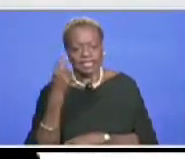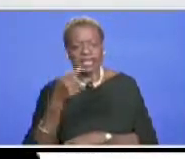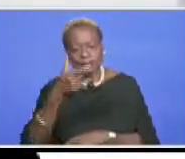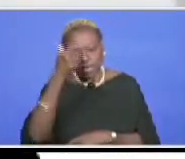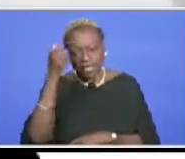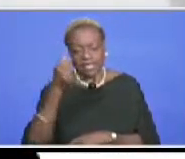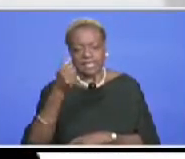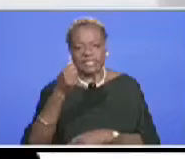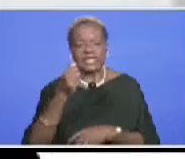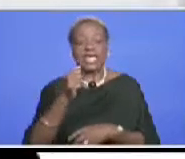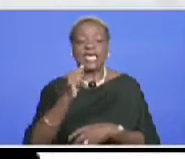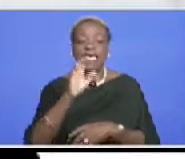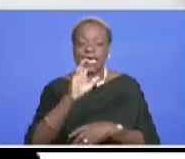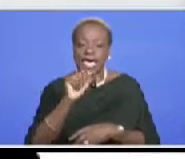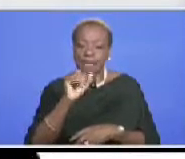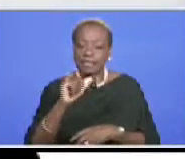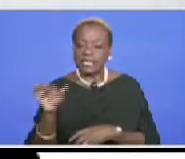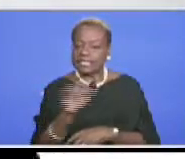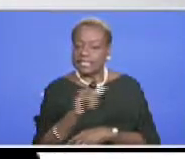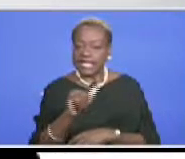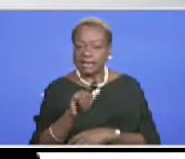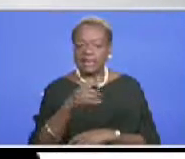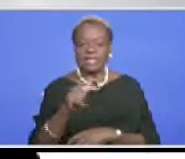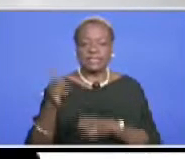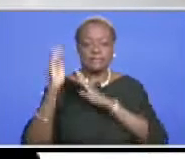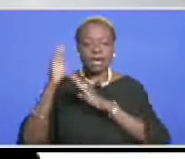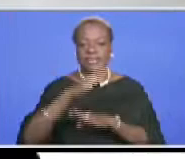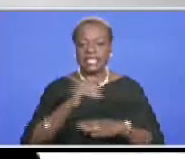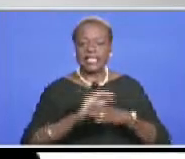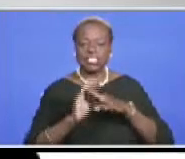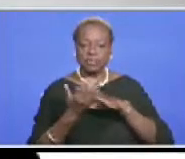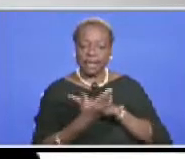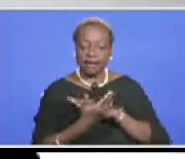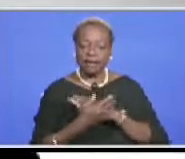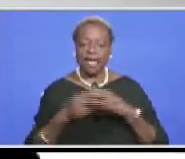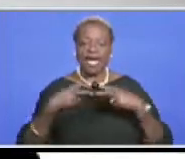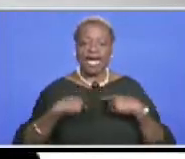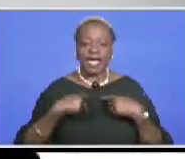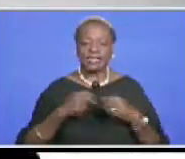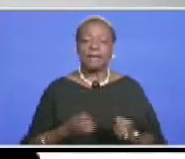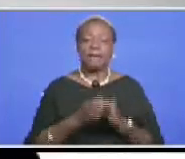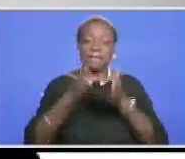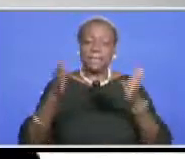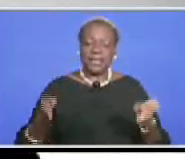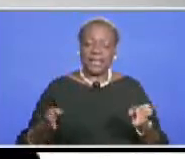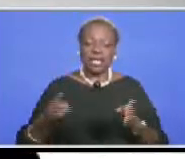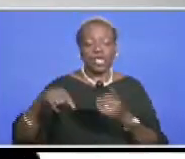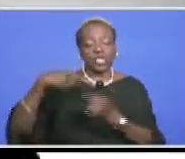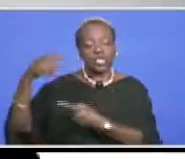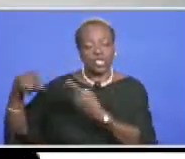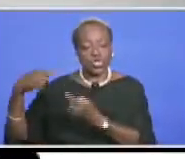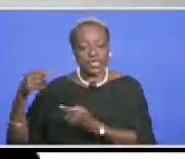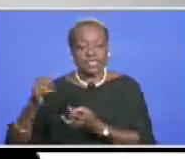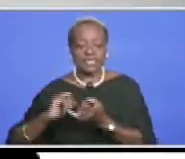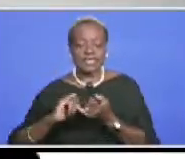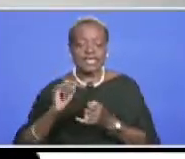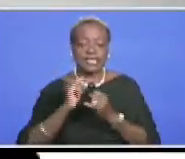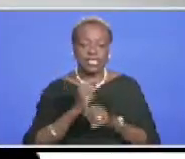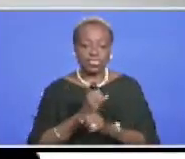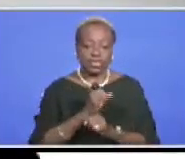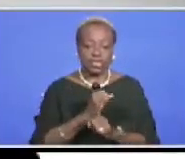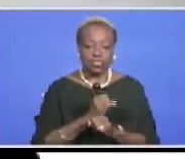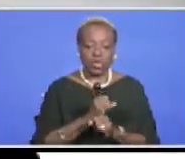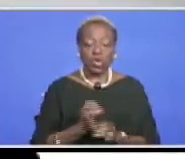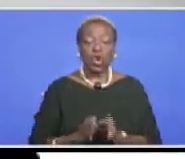Bahamas and Jamaica, have a huge tourism industry that is open to cruise ship passengers coming into